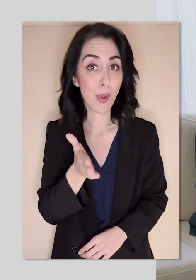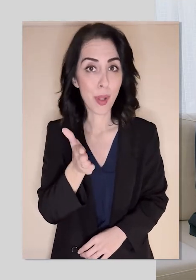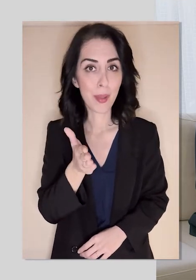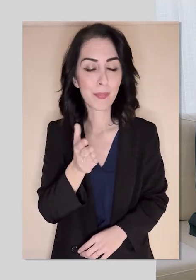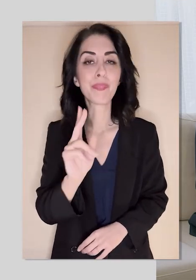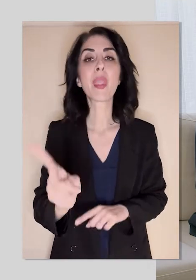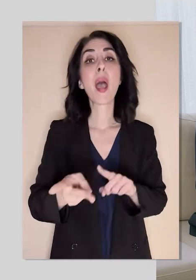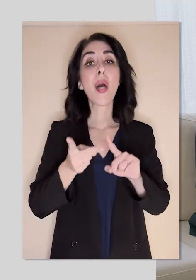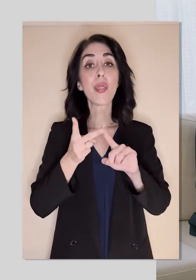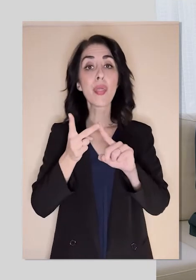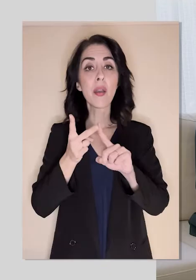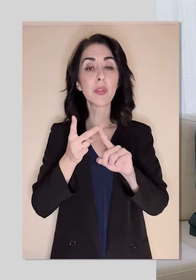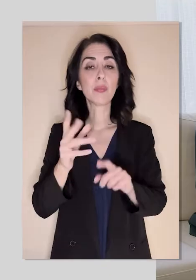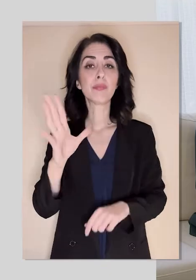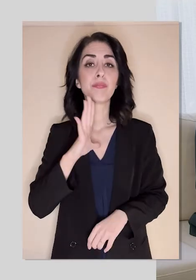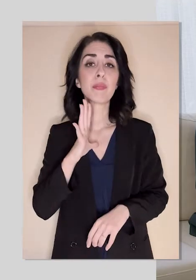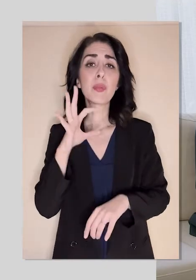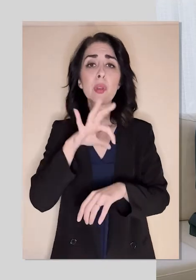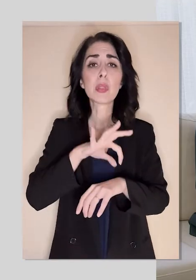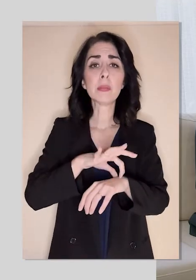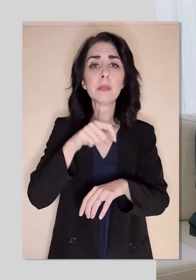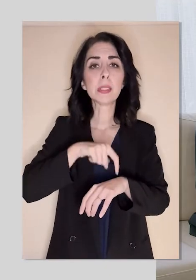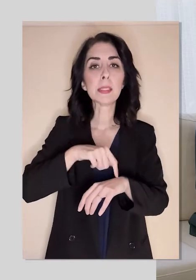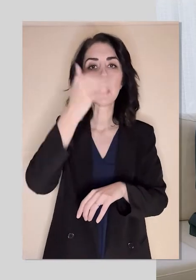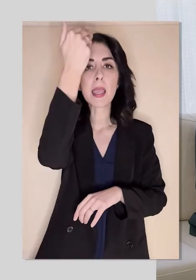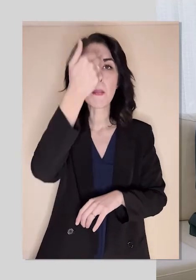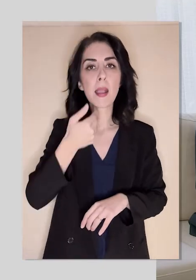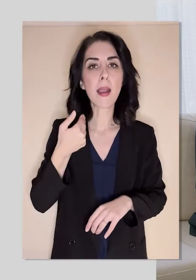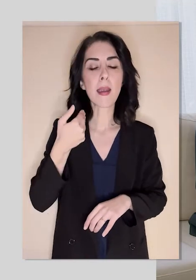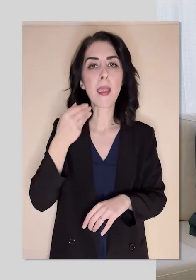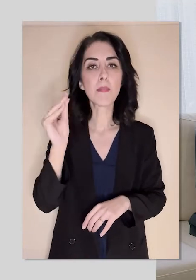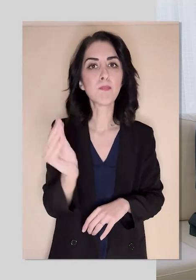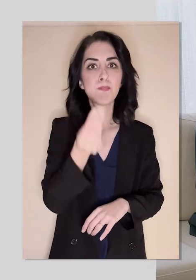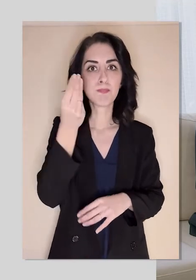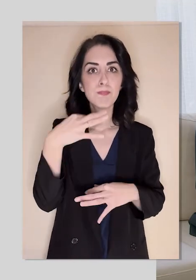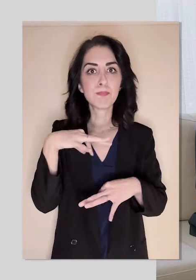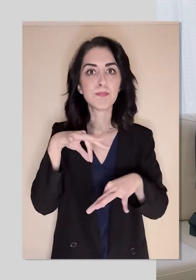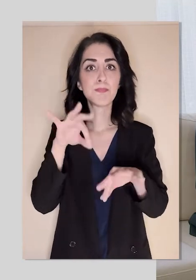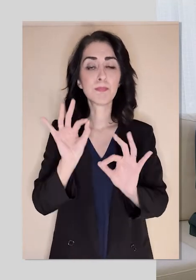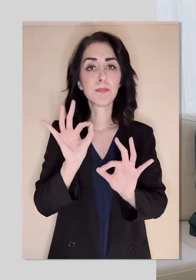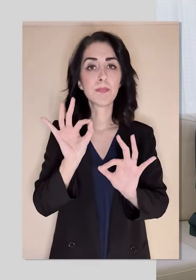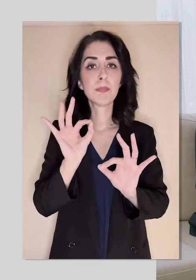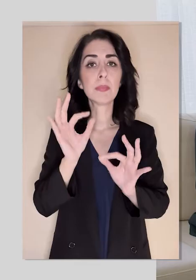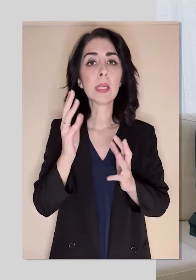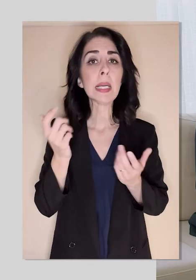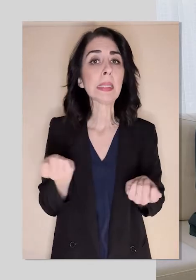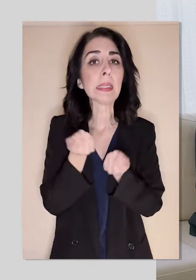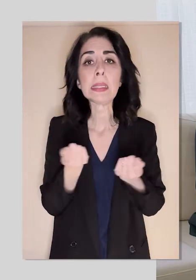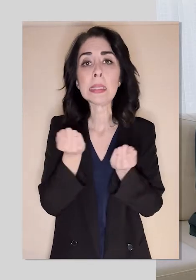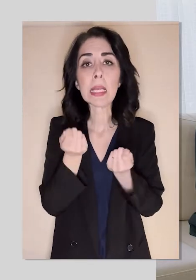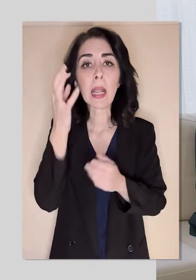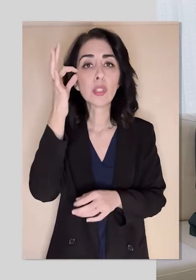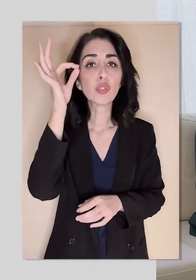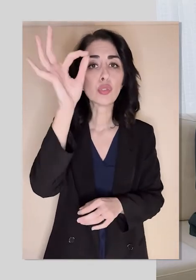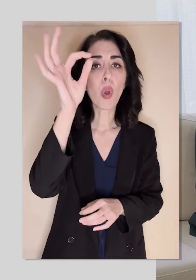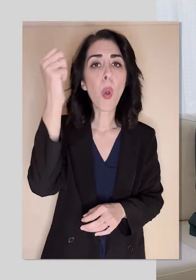thing, what can a person with a migraine attack do, or what are the options for a person with a migraine attack do